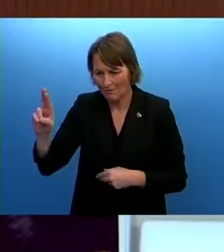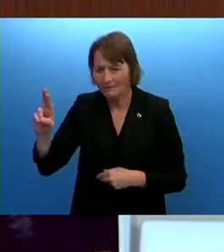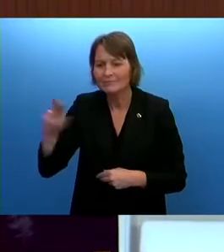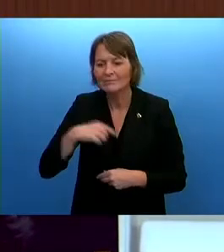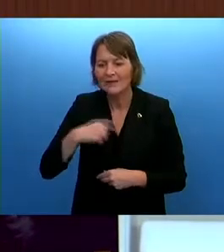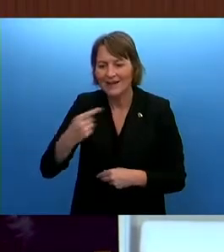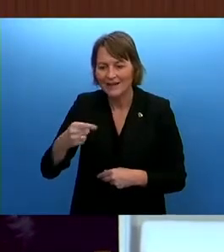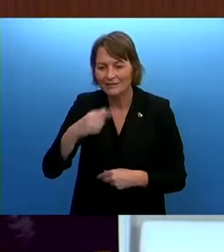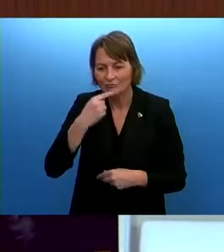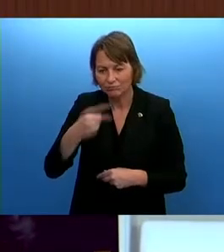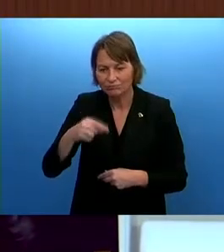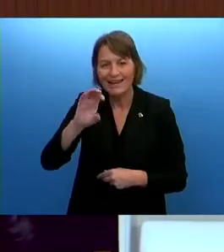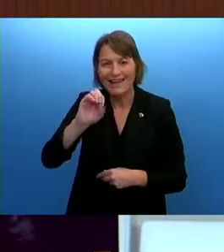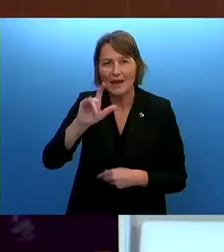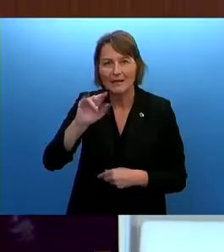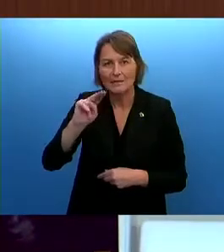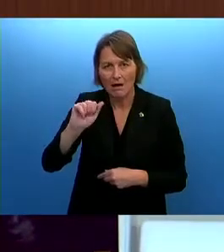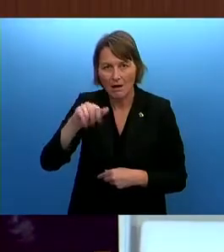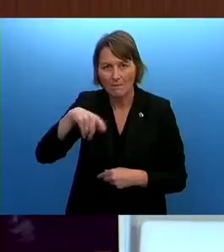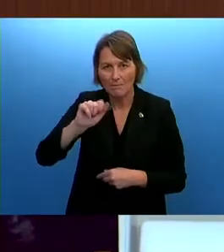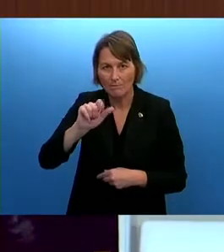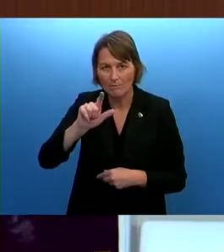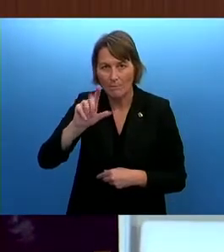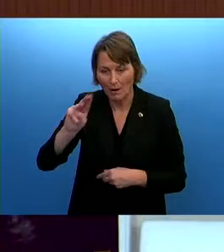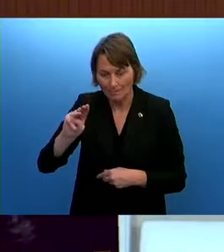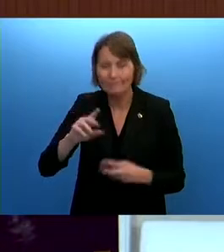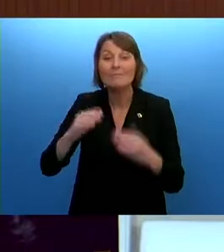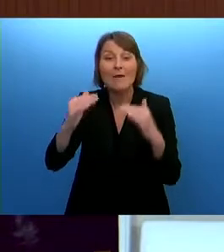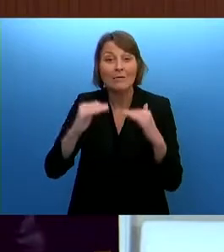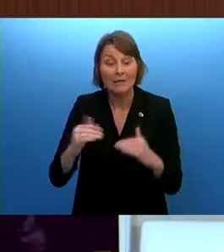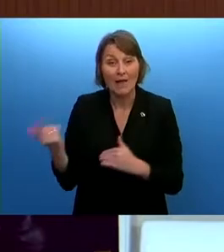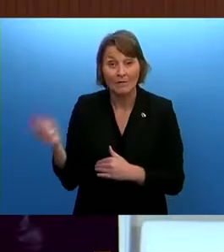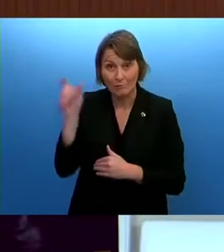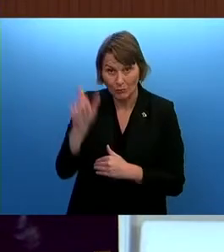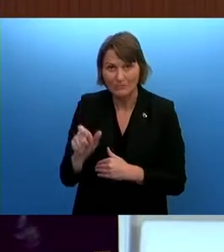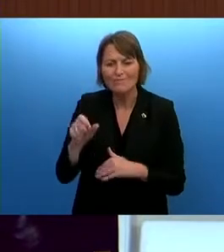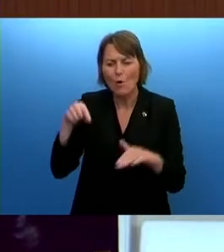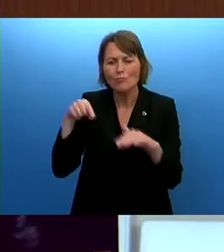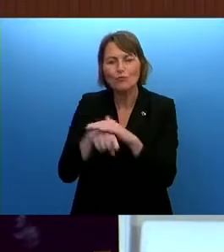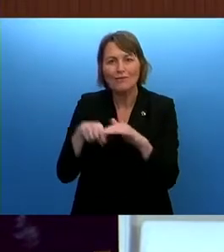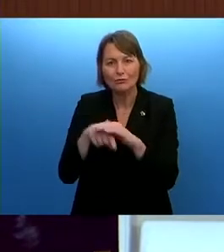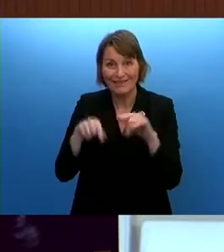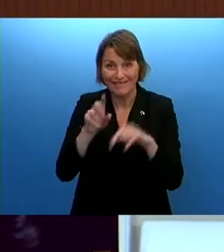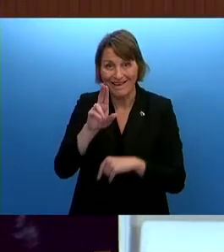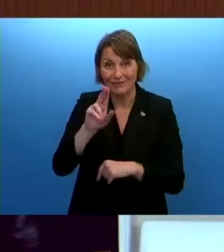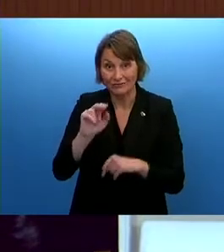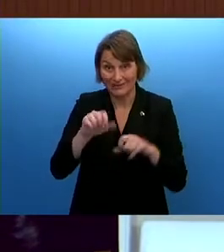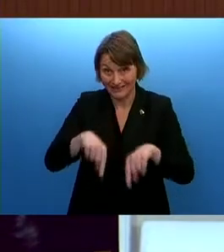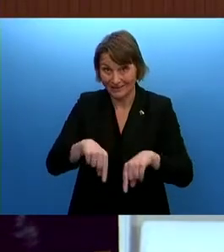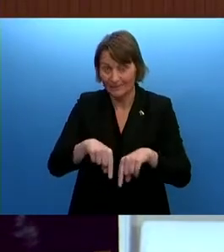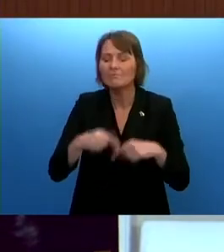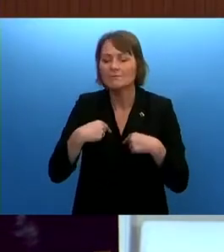Officer. And from the United Nations Refugee Agency, we have Ms. Gillian Triggs, Assistant High Commissioner for